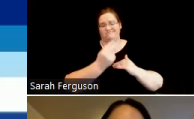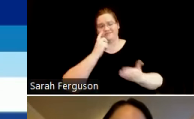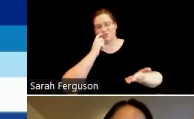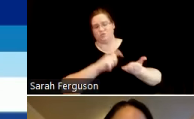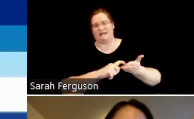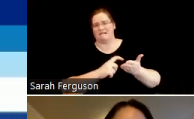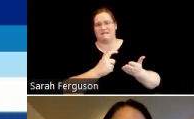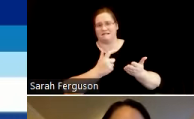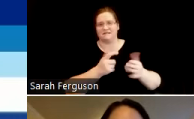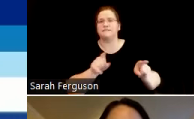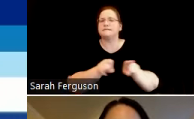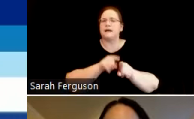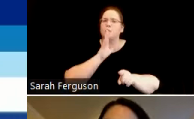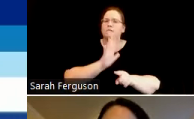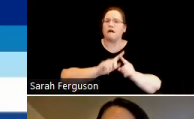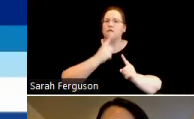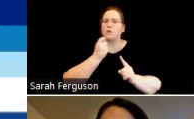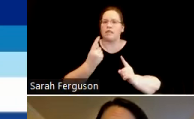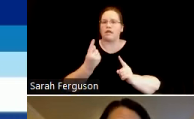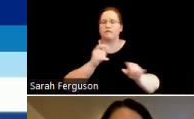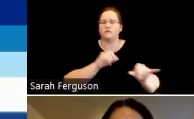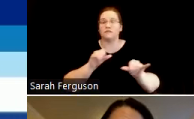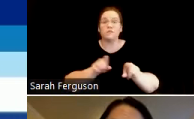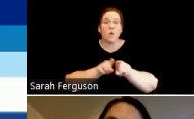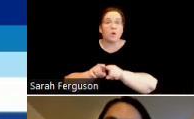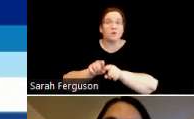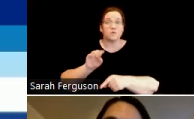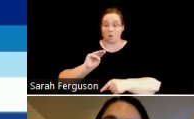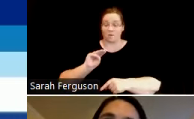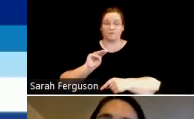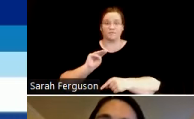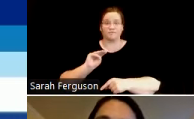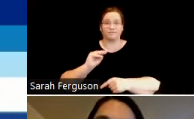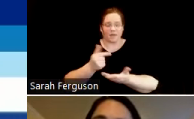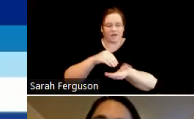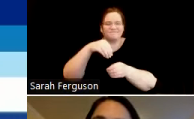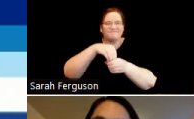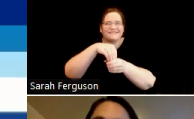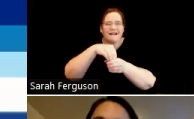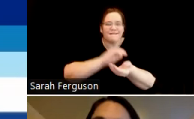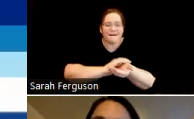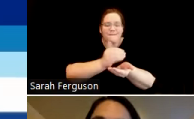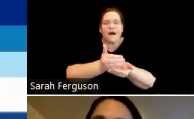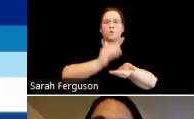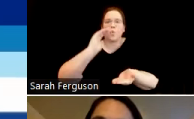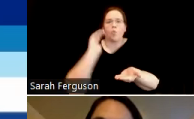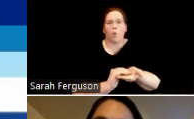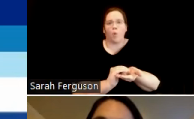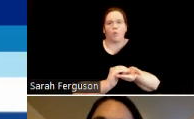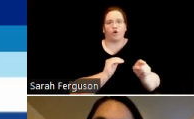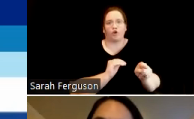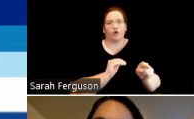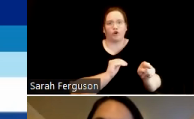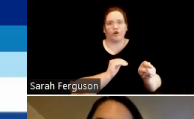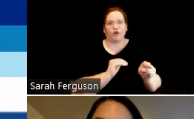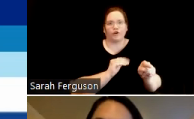saw in the 5 to 11-year-olds. Also, the dose is lower. The dose we're using in this age group is lower than that